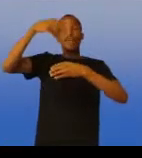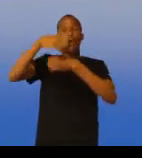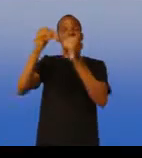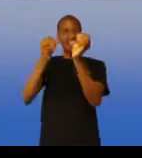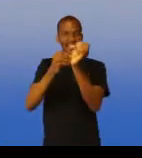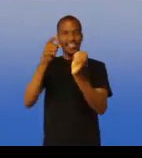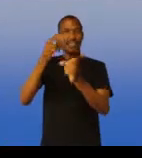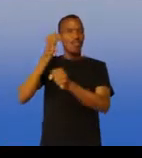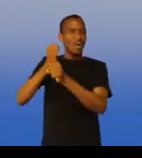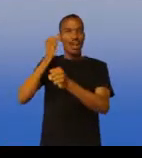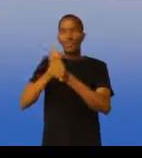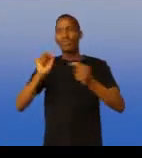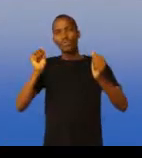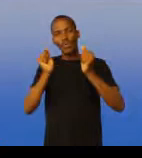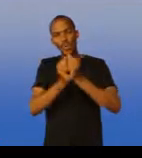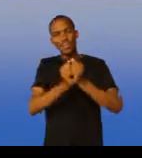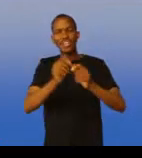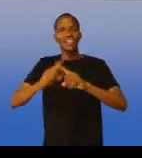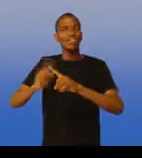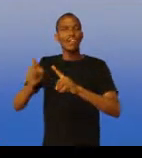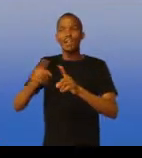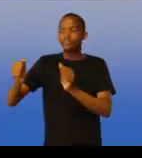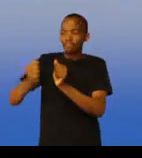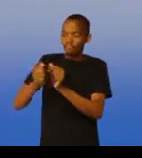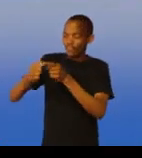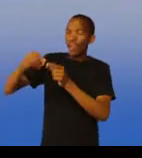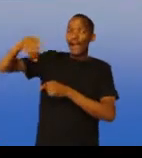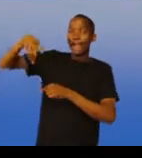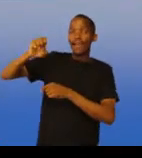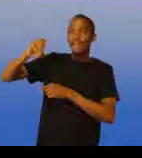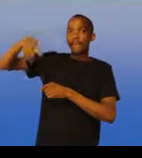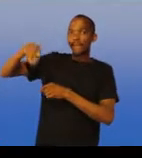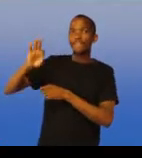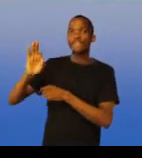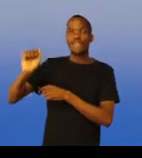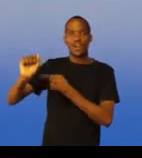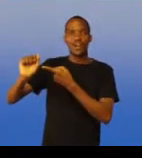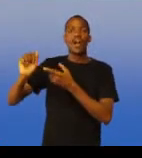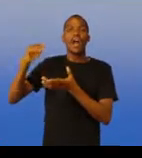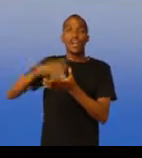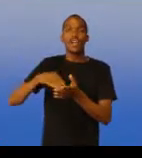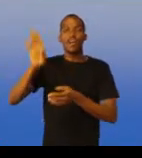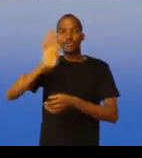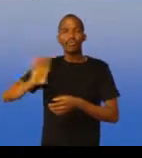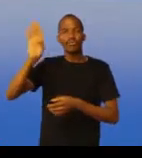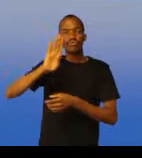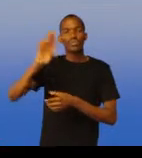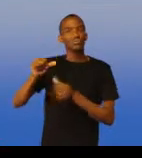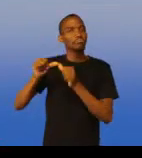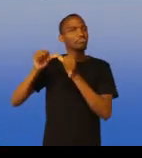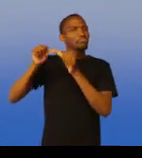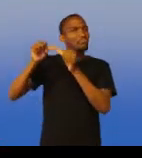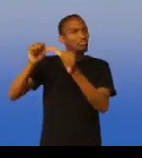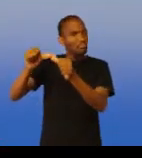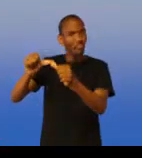also their collaboration with the different partners like PEPFAR. Botswana has always responded. We have been